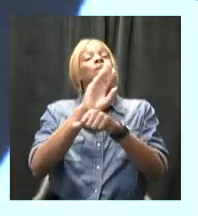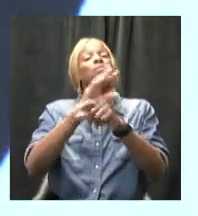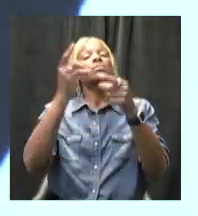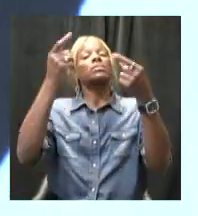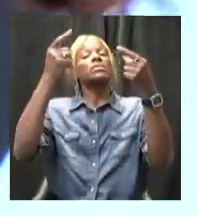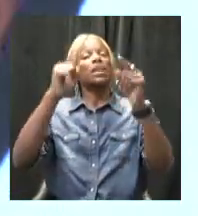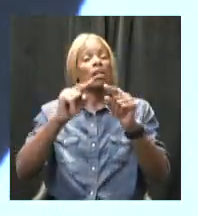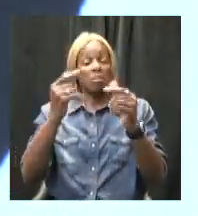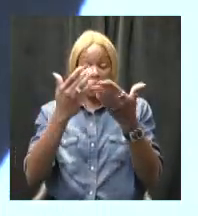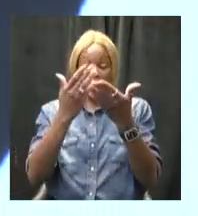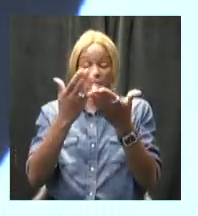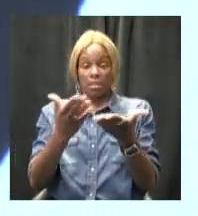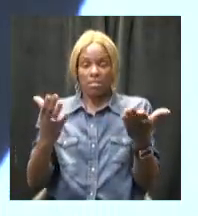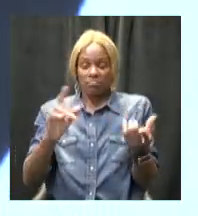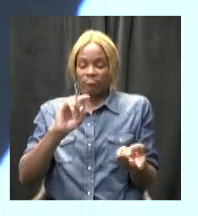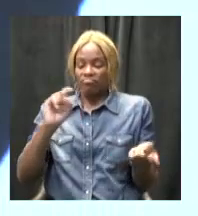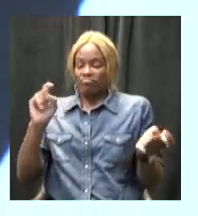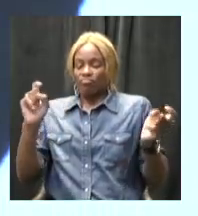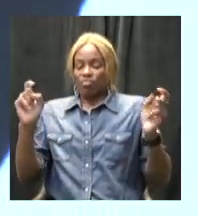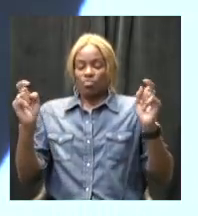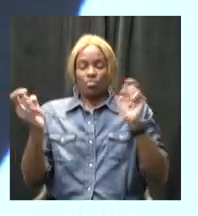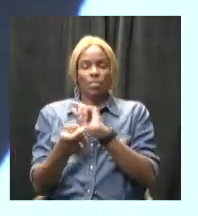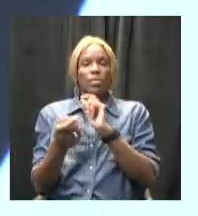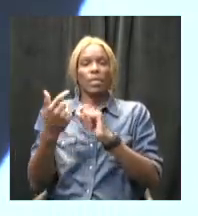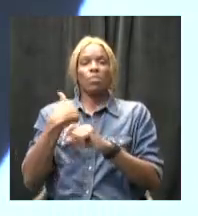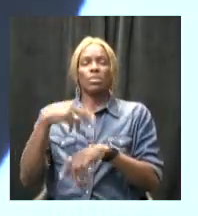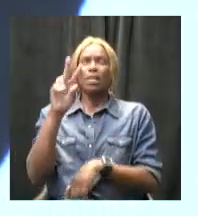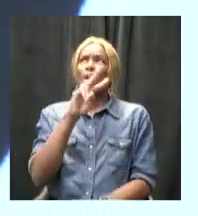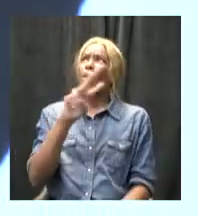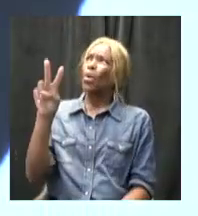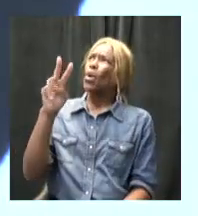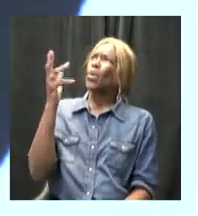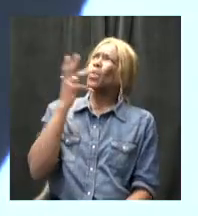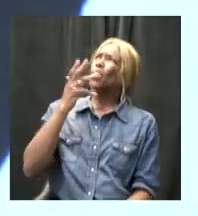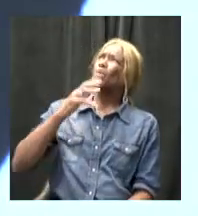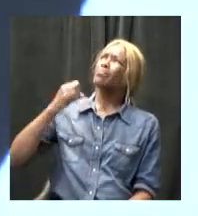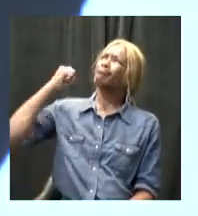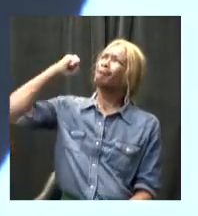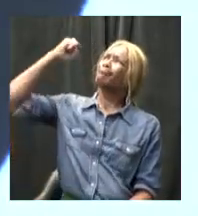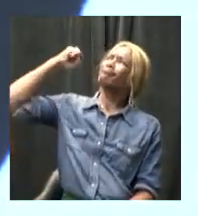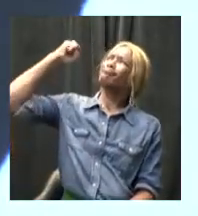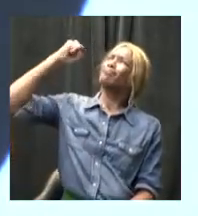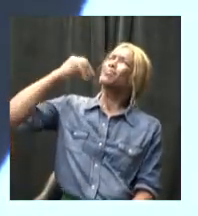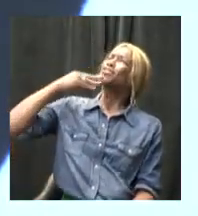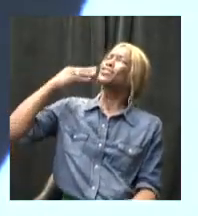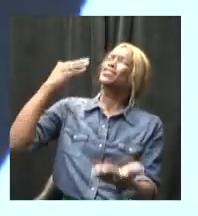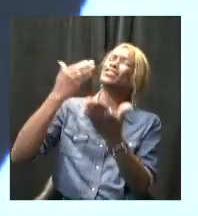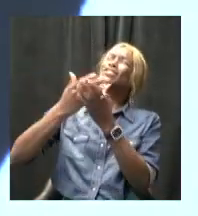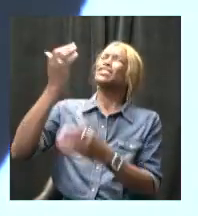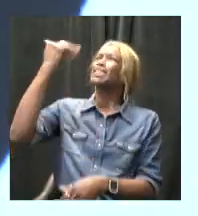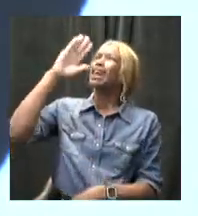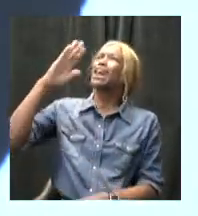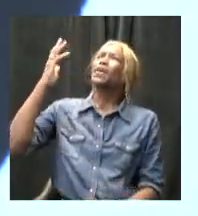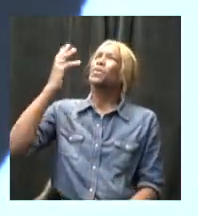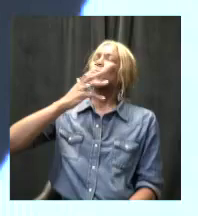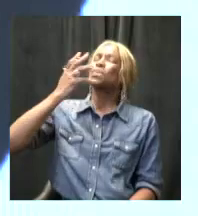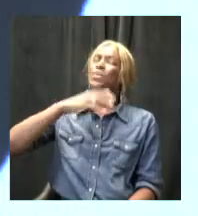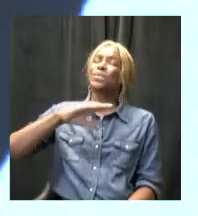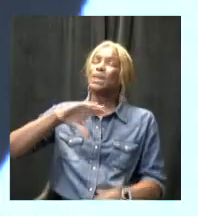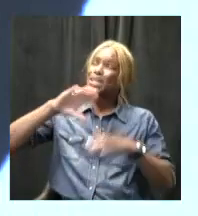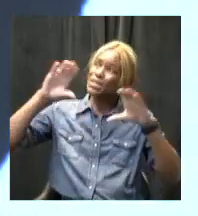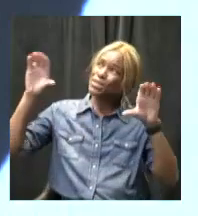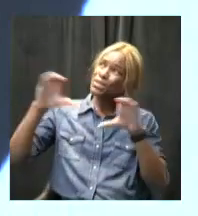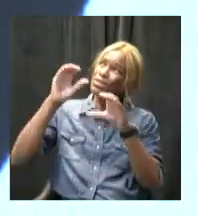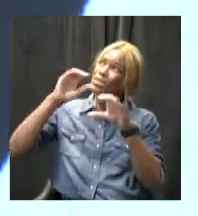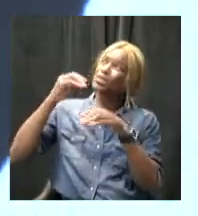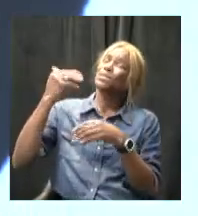to change. And all we can do is say, look at God, go, God, go. God, do it for Concord. God,